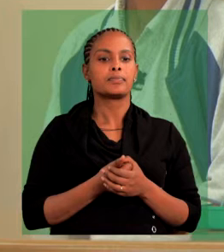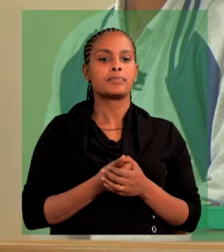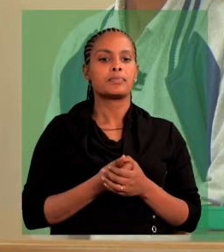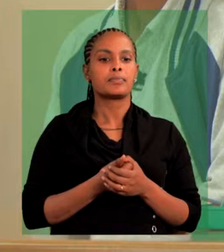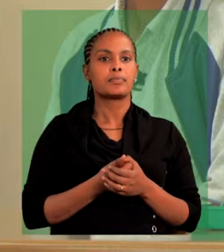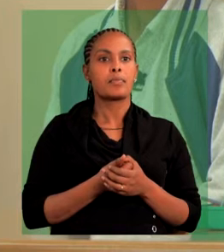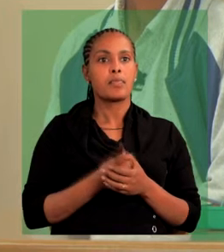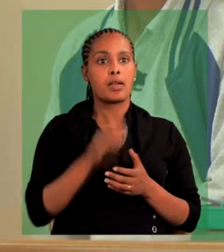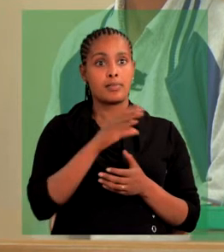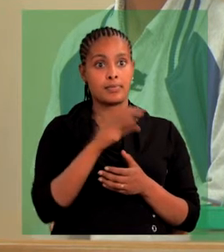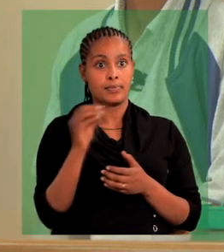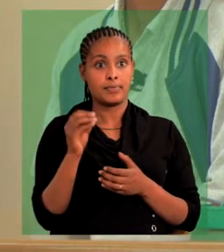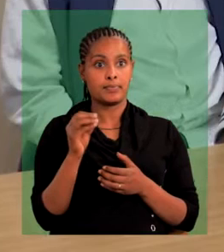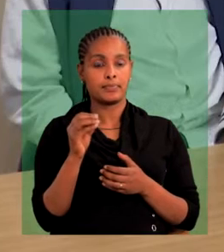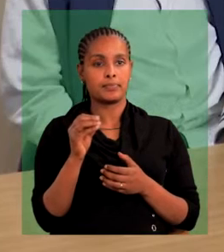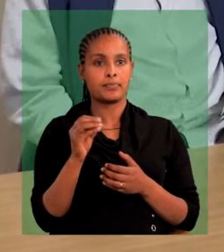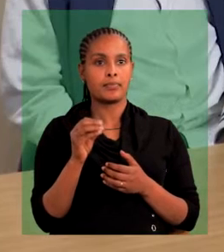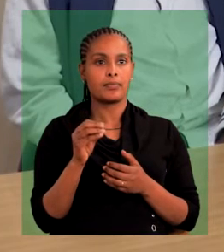And